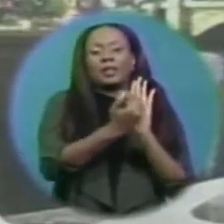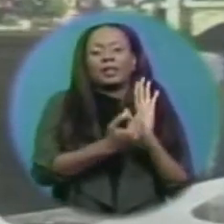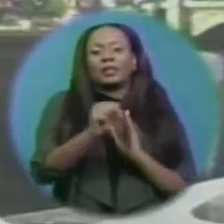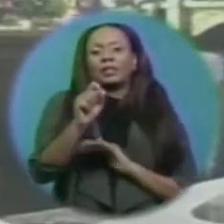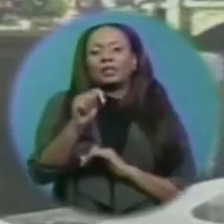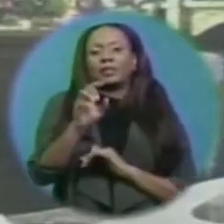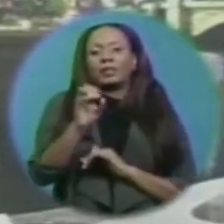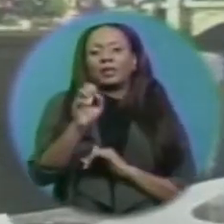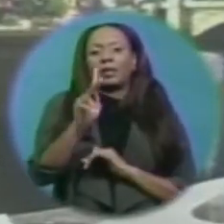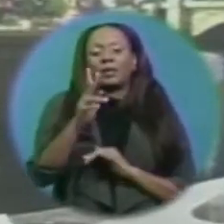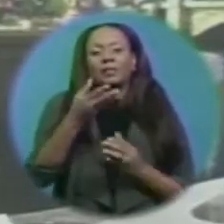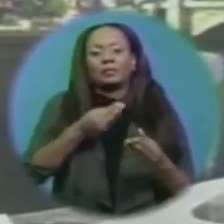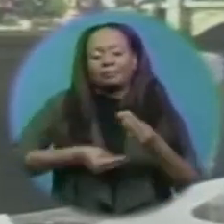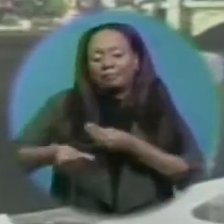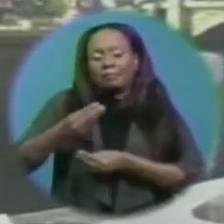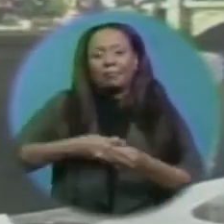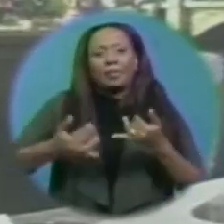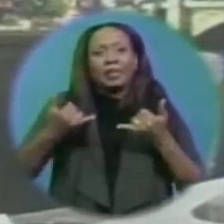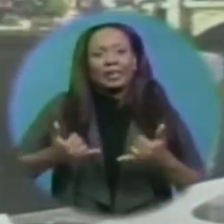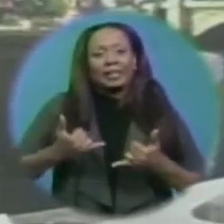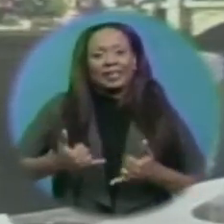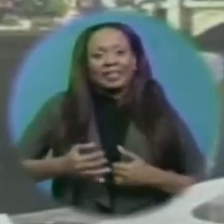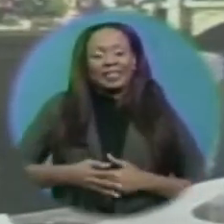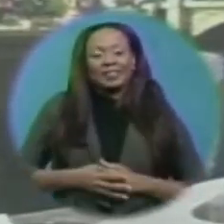traded on selected exchanges across the region.